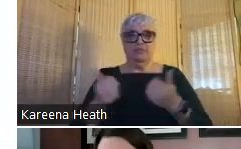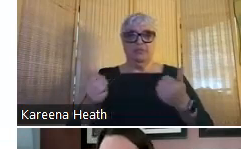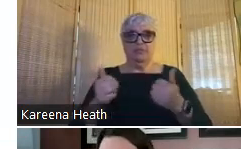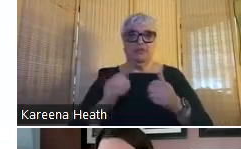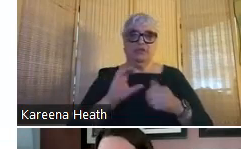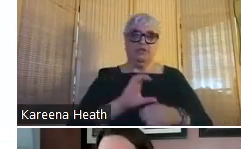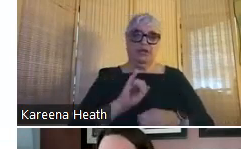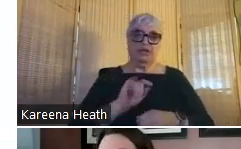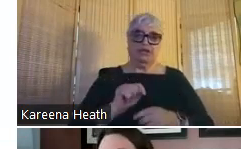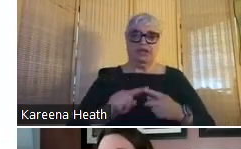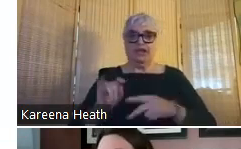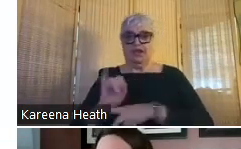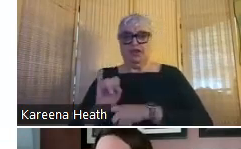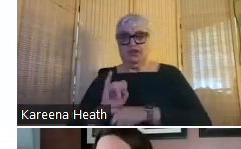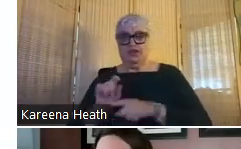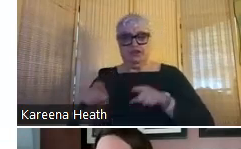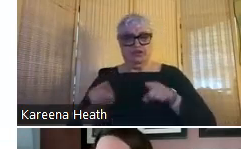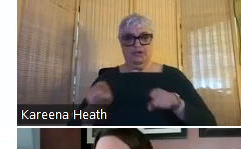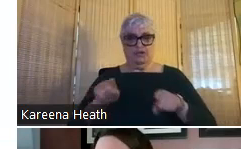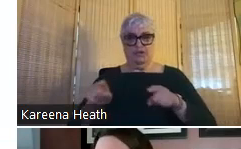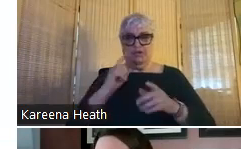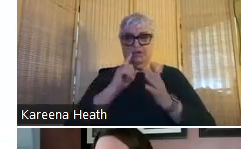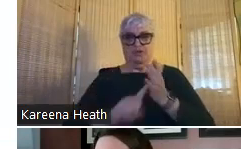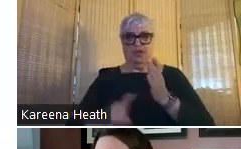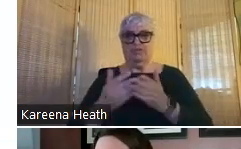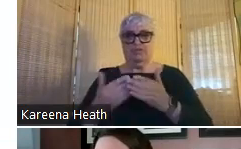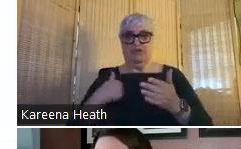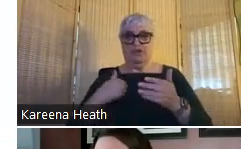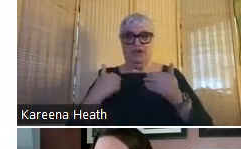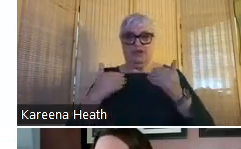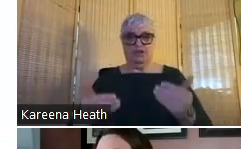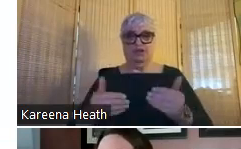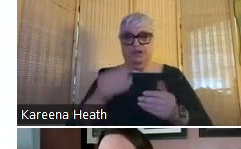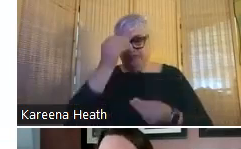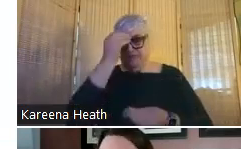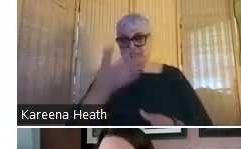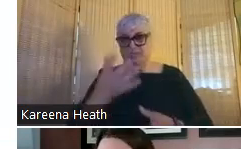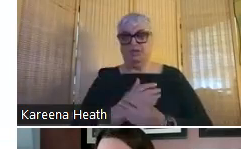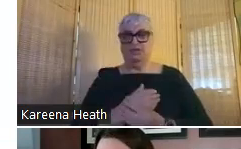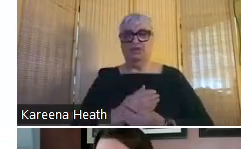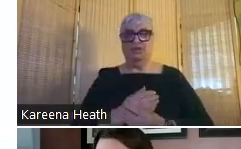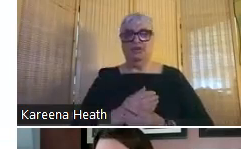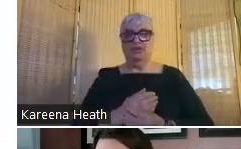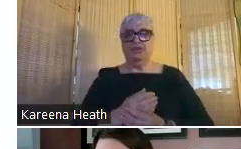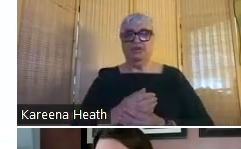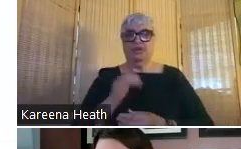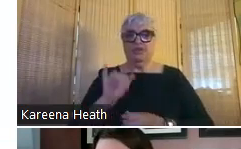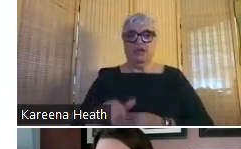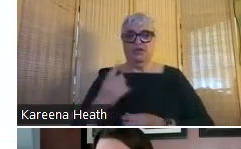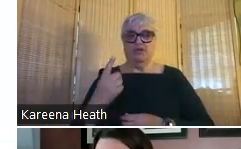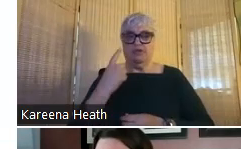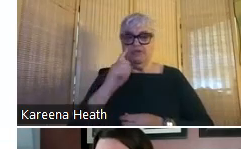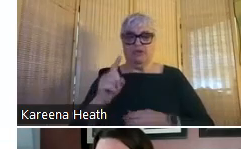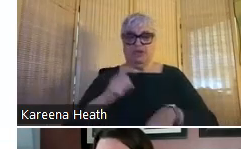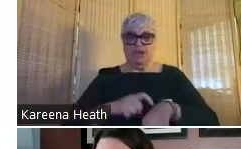in training versus intern. I always want to double check myself before I give that information. So what I might want to do on that one, just for the sake